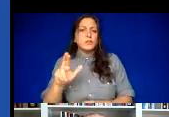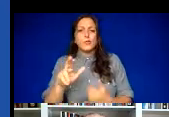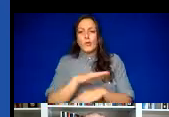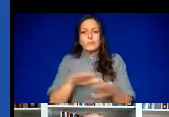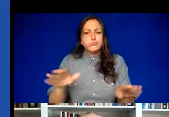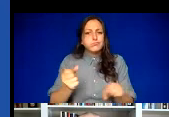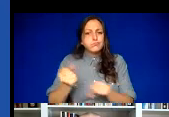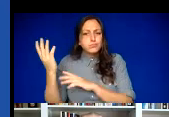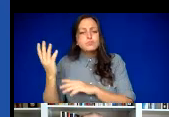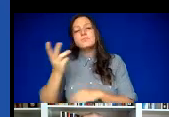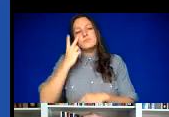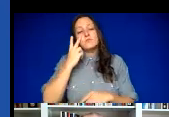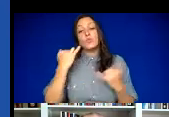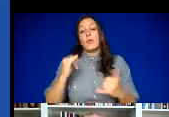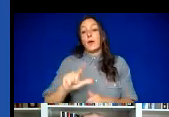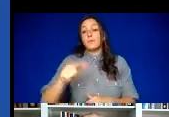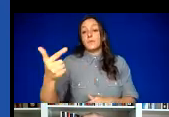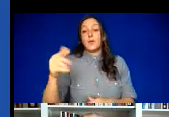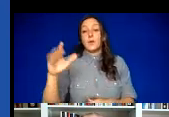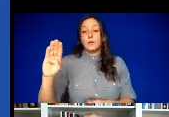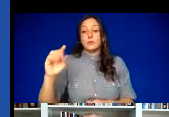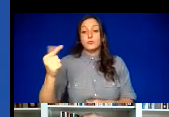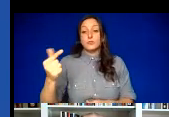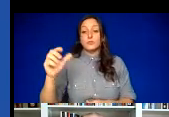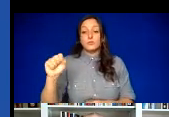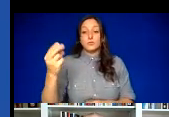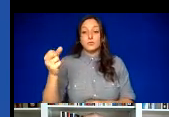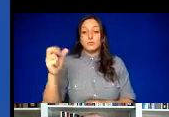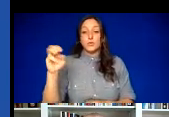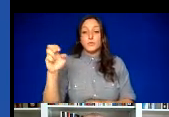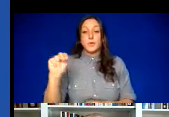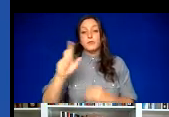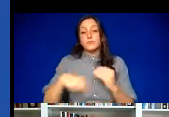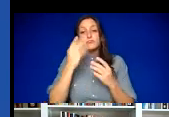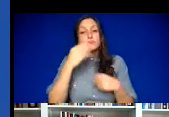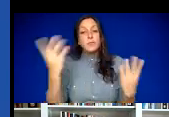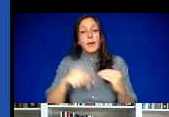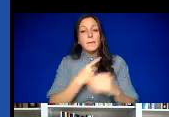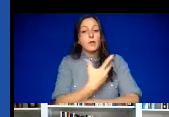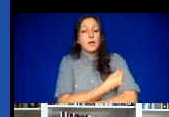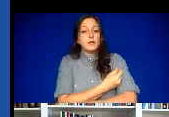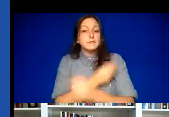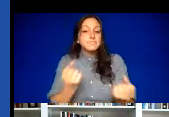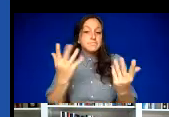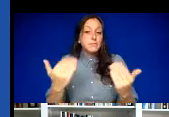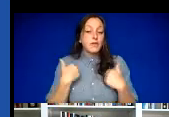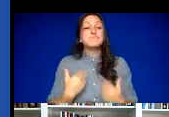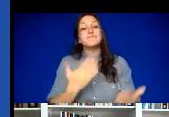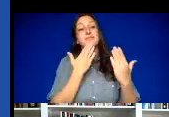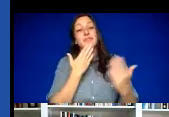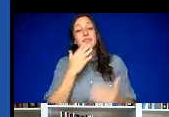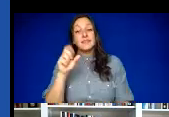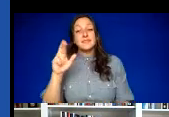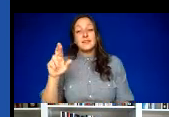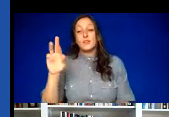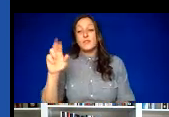With that, I'll turn it to Brigadier General Sherman for updates on vaccine supply. All right. Hey, thanks, Dr. France. Good morning,